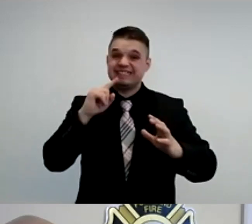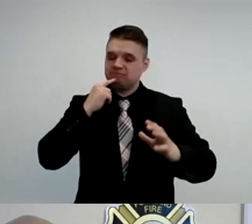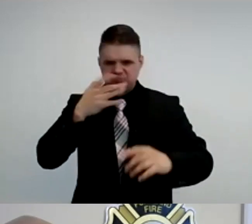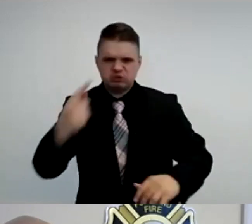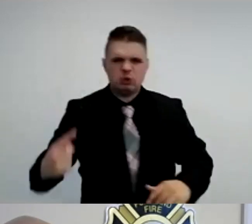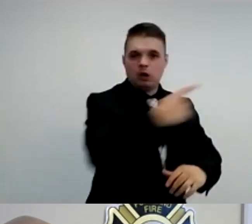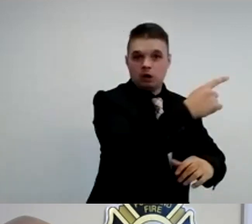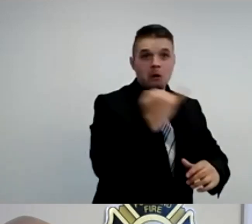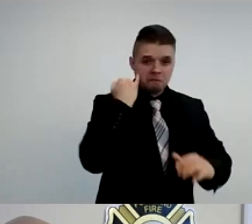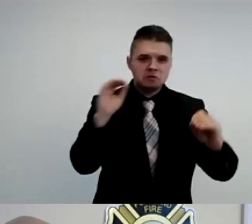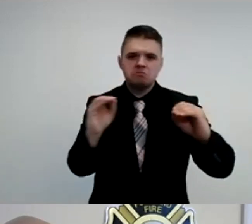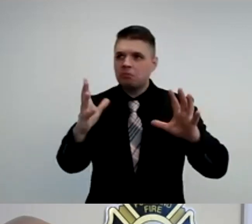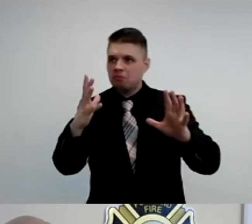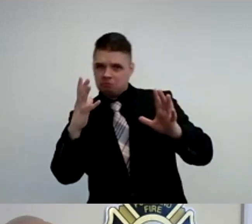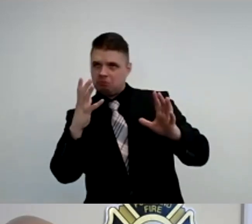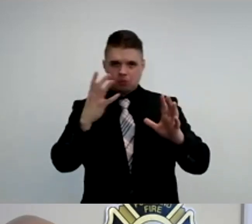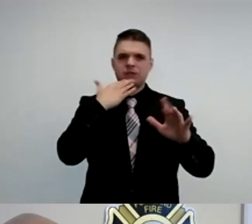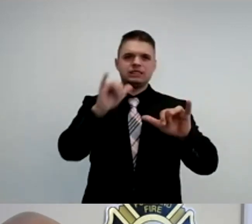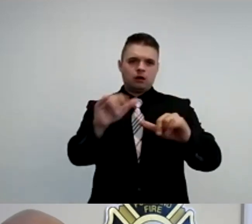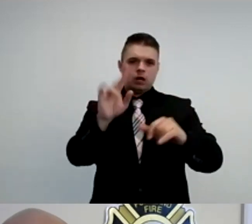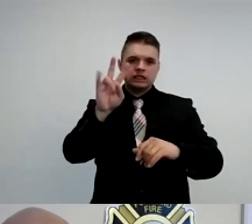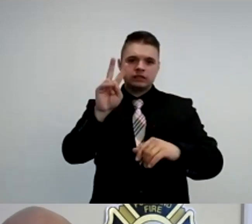had a question. I unmuted you, Lachey.